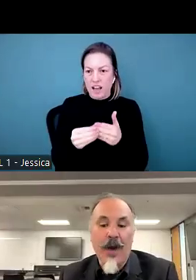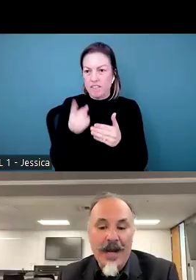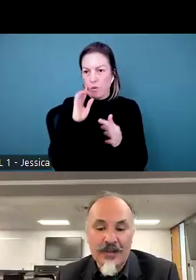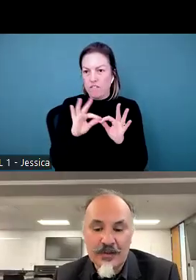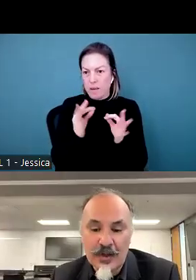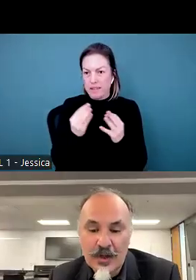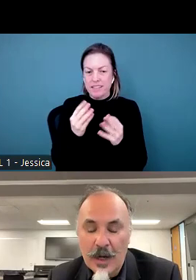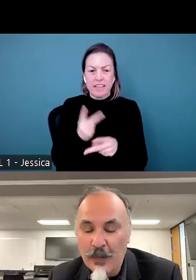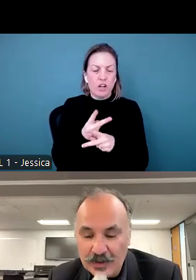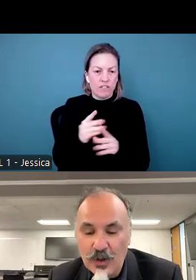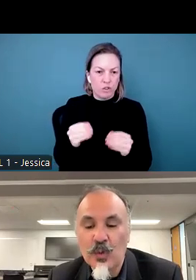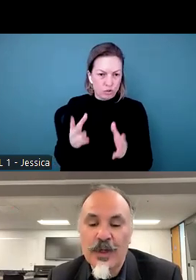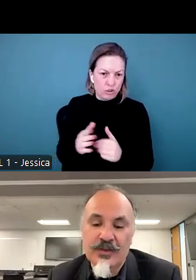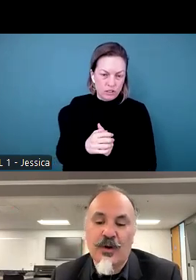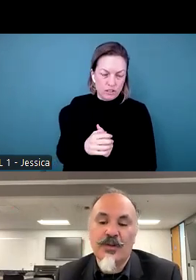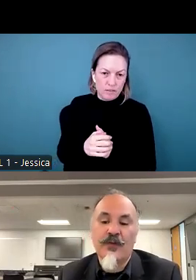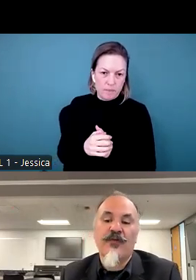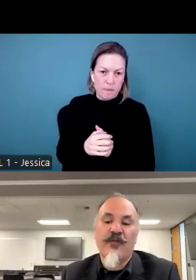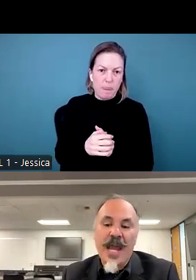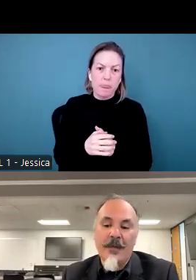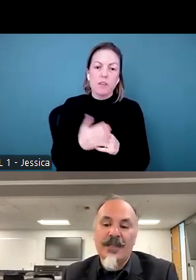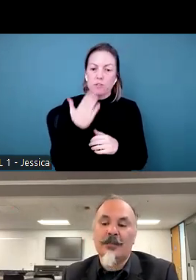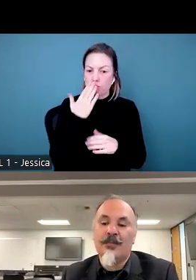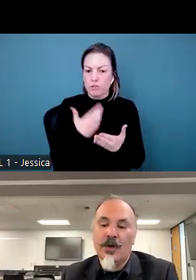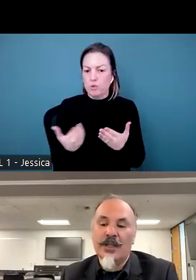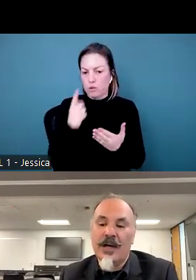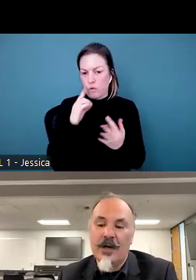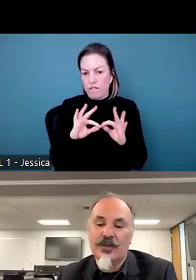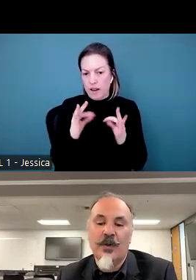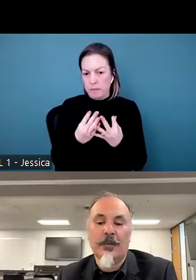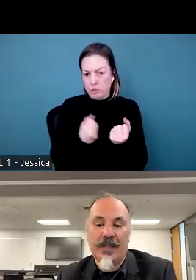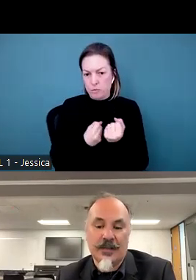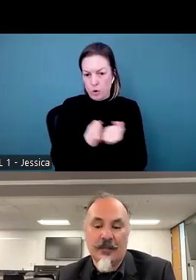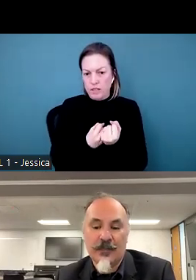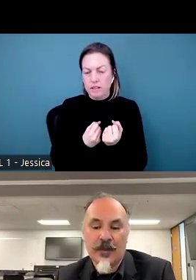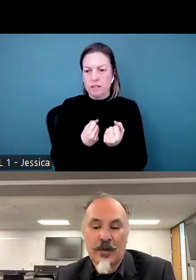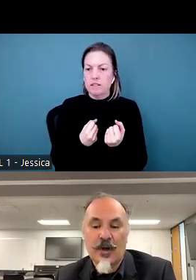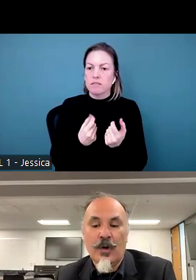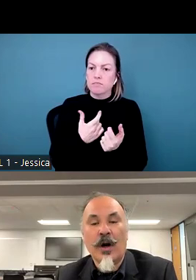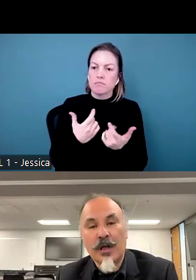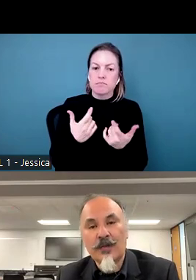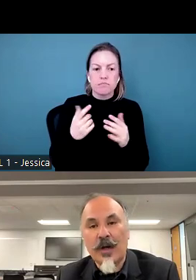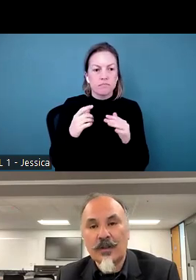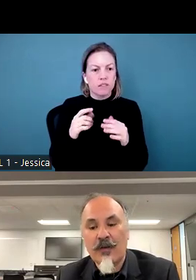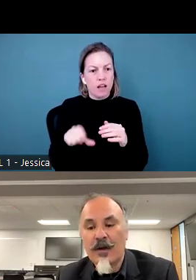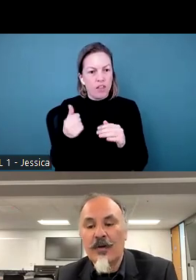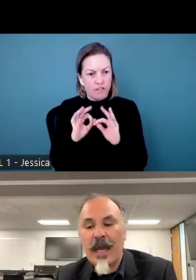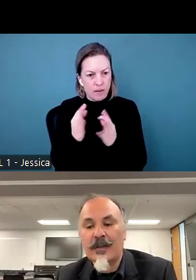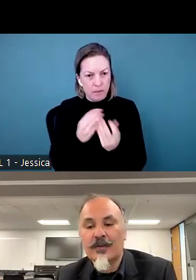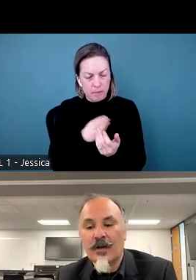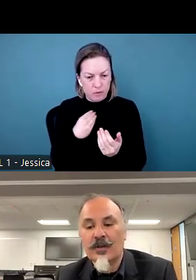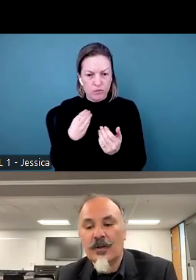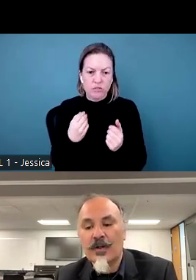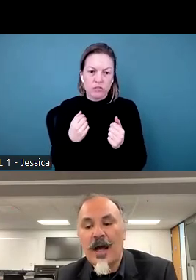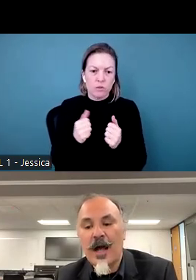a practical resource for families supporting loved ones with dementia. Welcome, Dr. Gavano